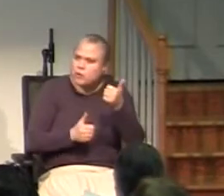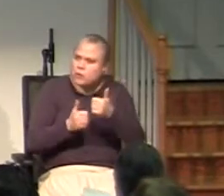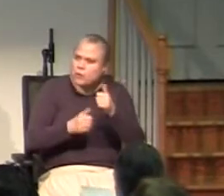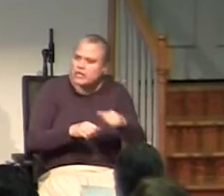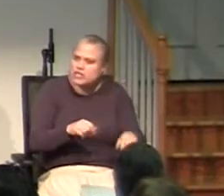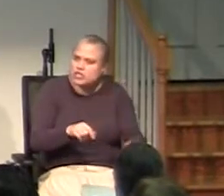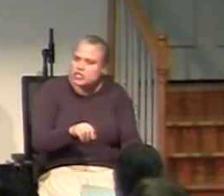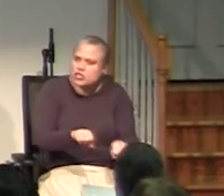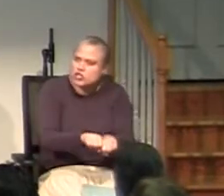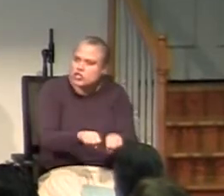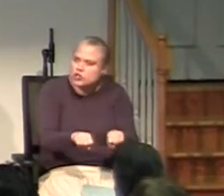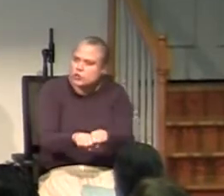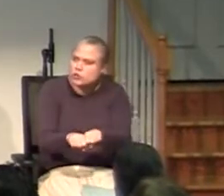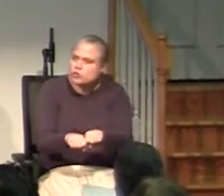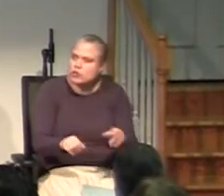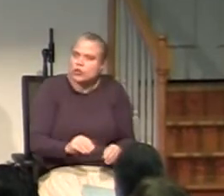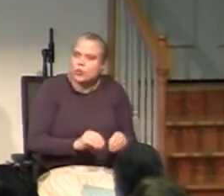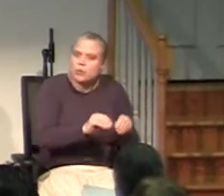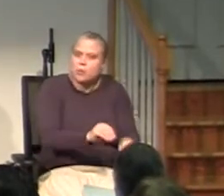morning? First.